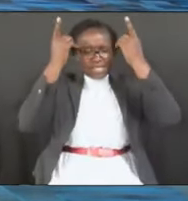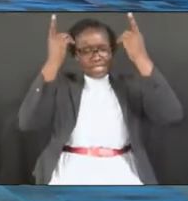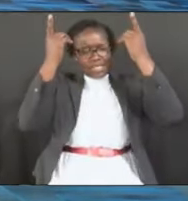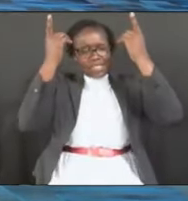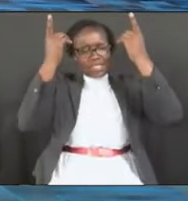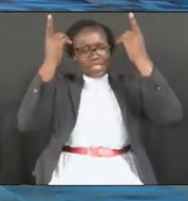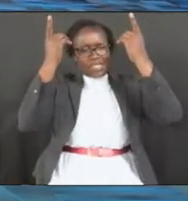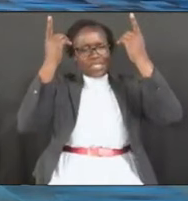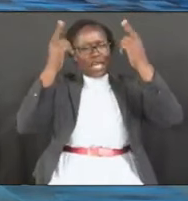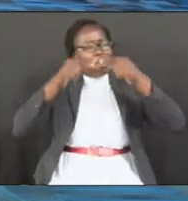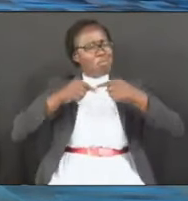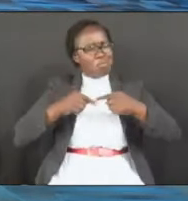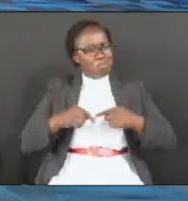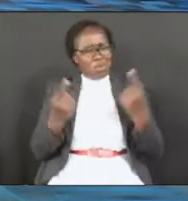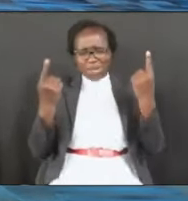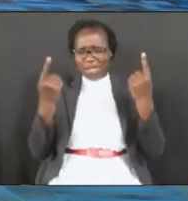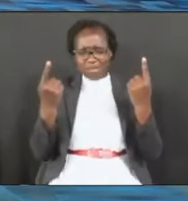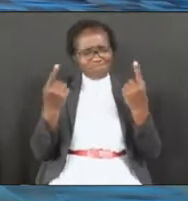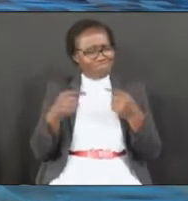brokenness?